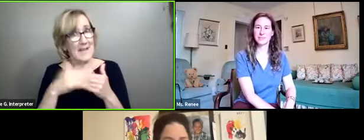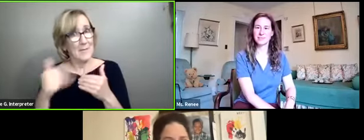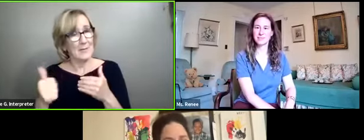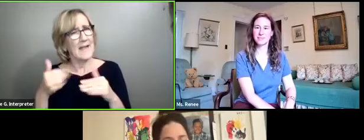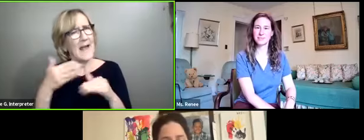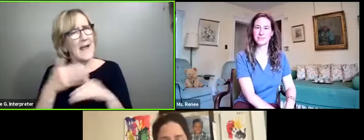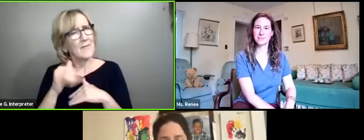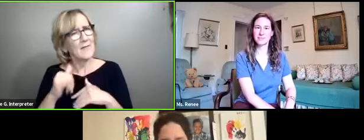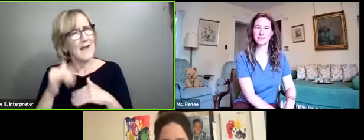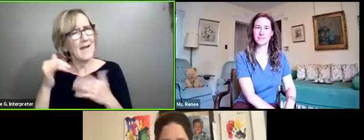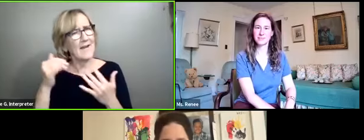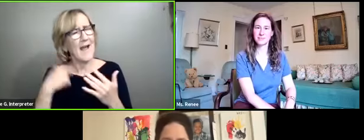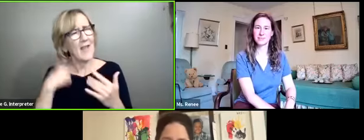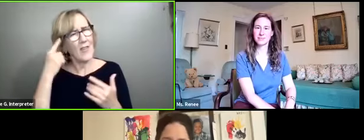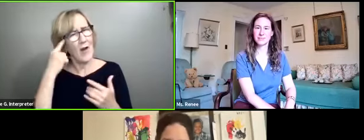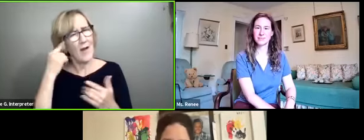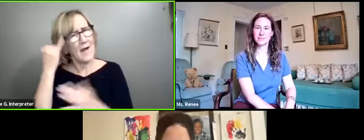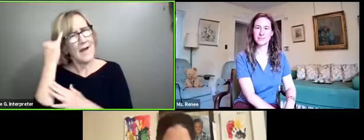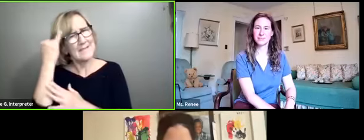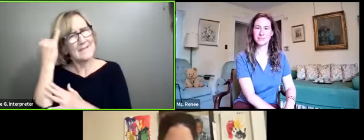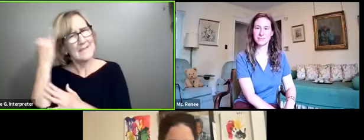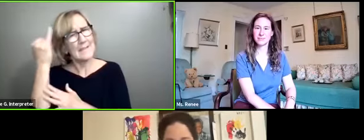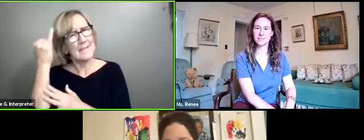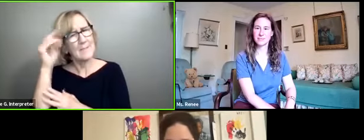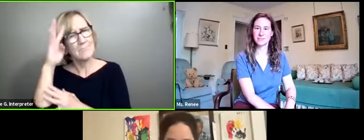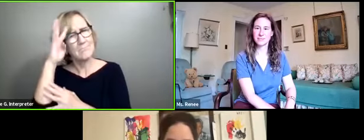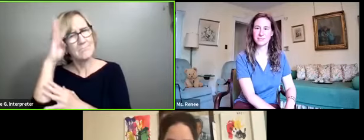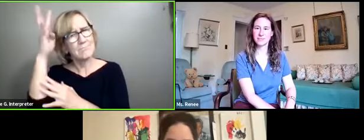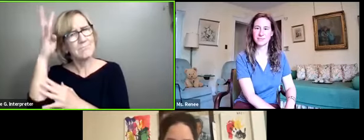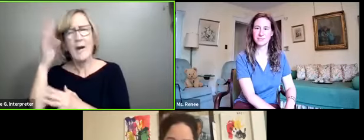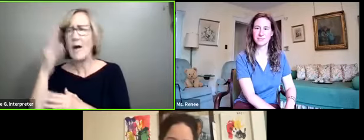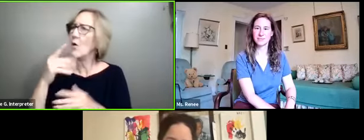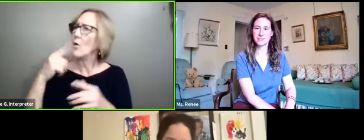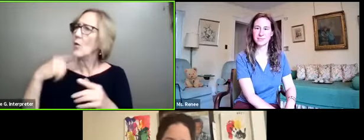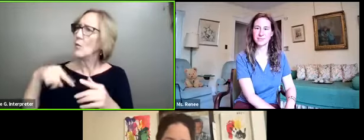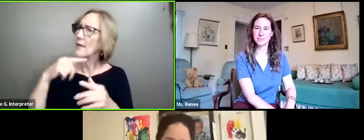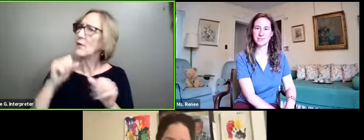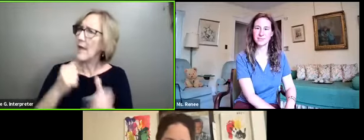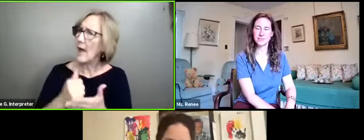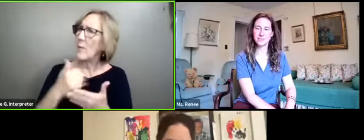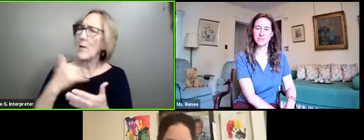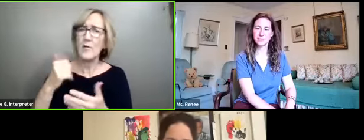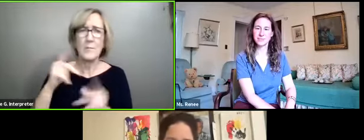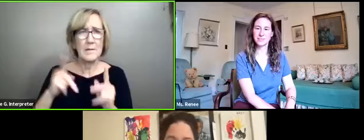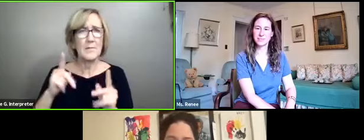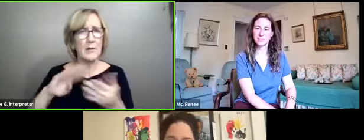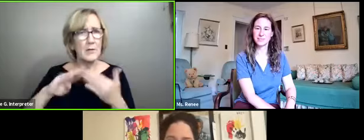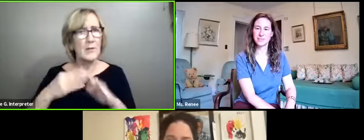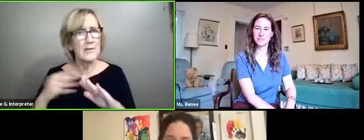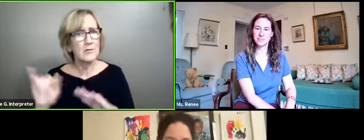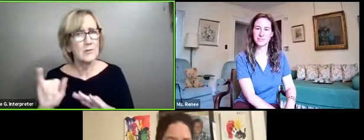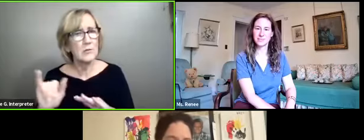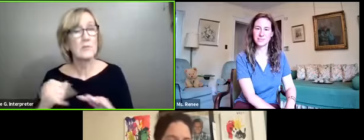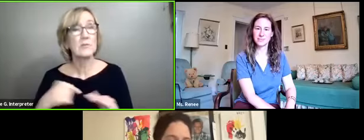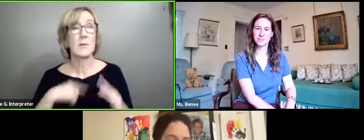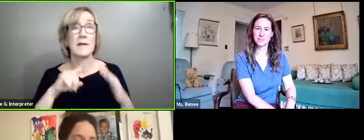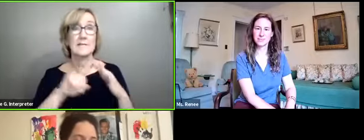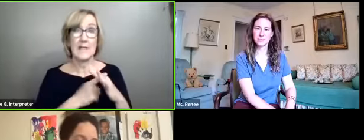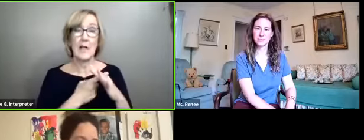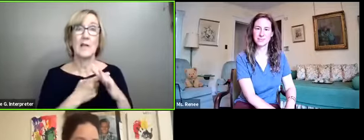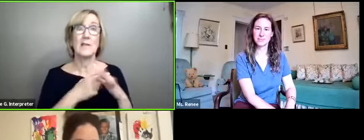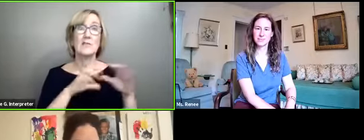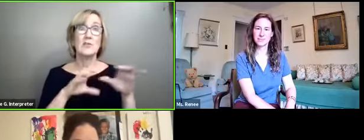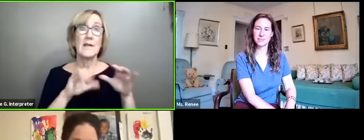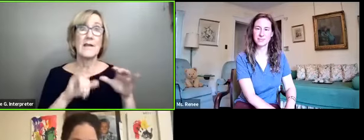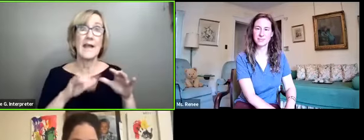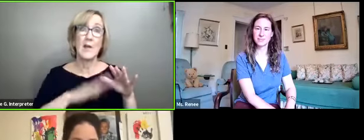if this could work for myself, it could work for a lot of people or other people in the community. So I started doing it in